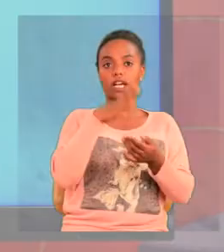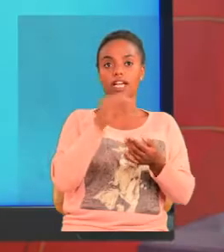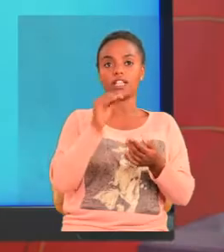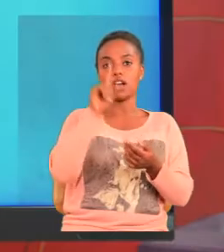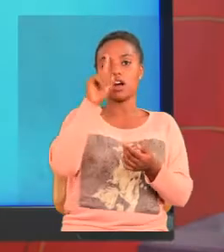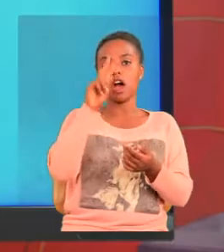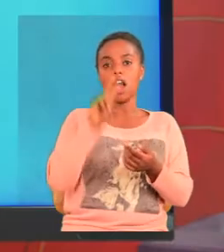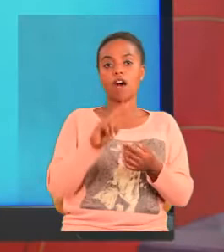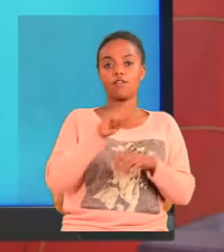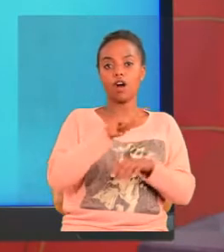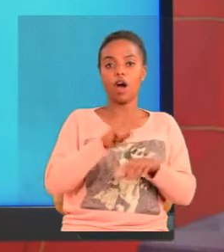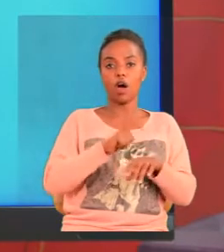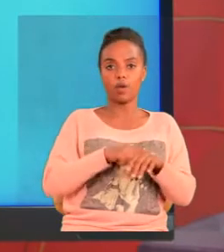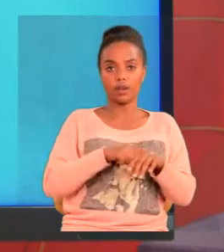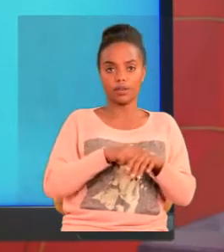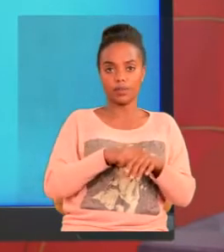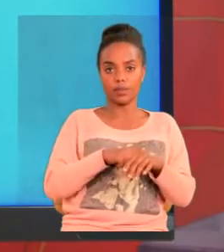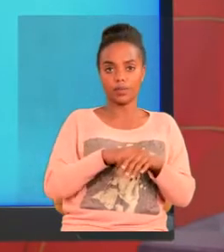135.